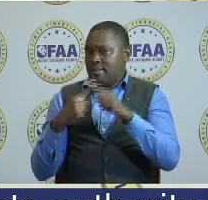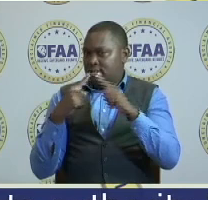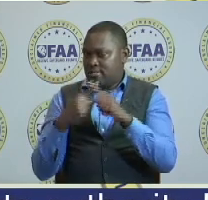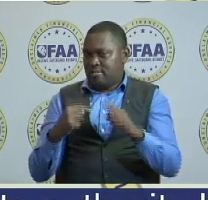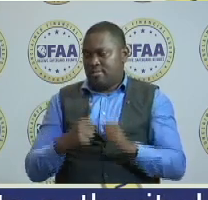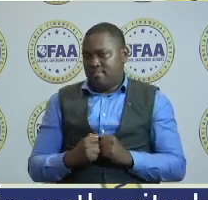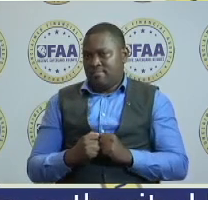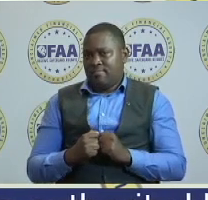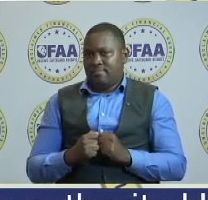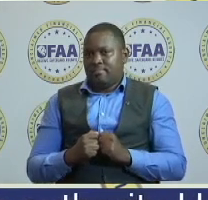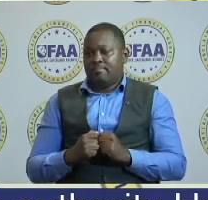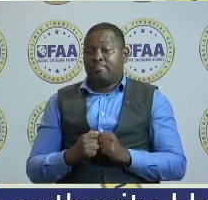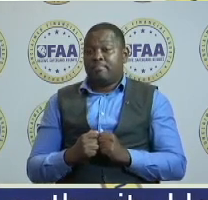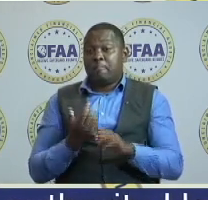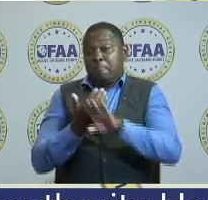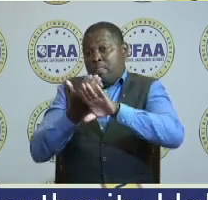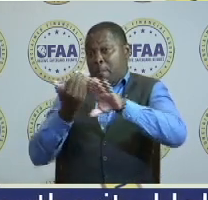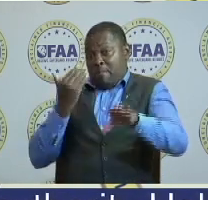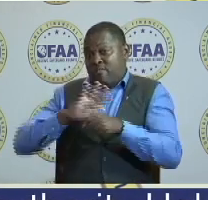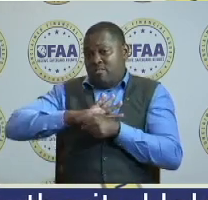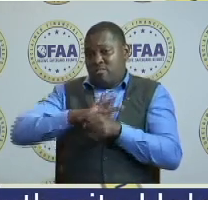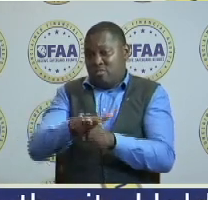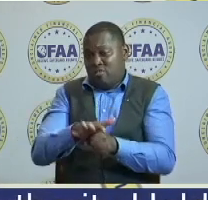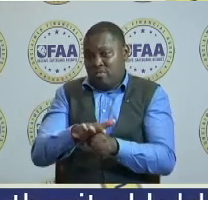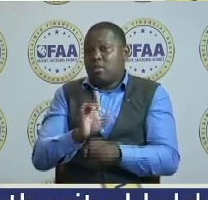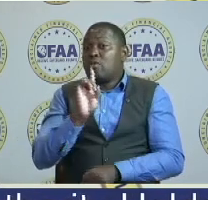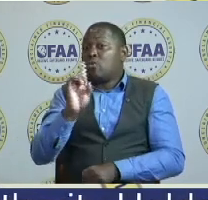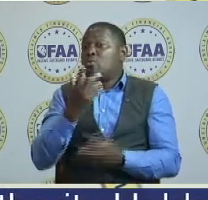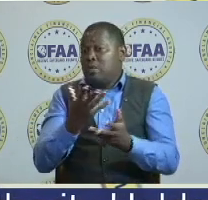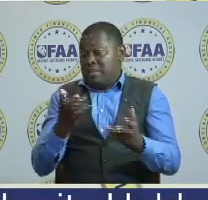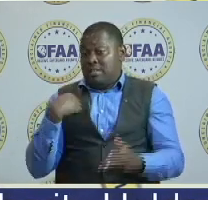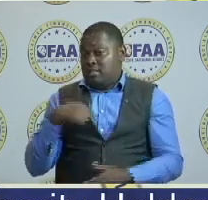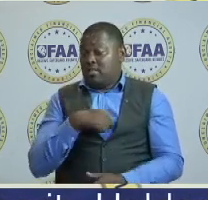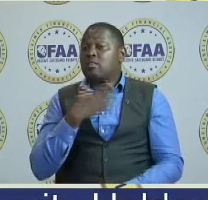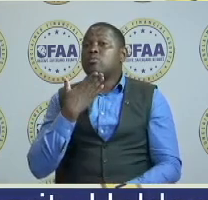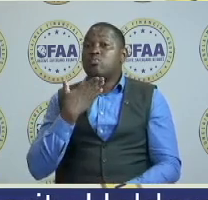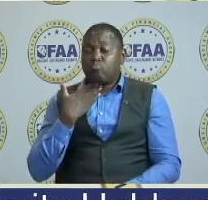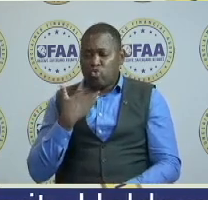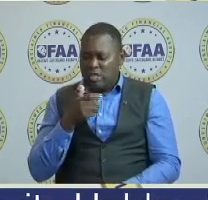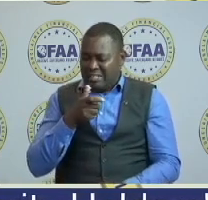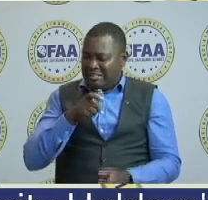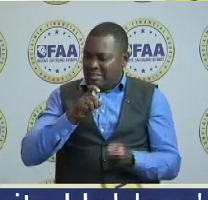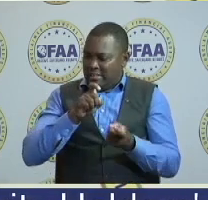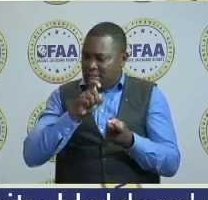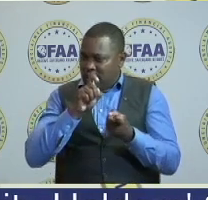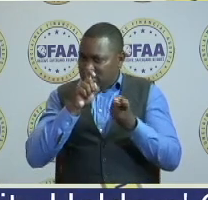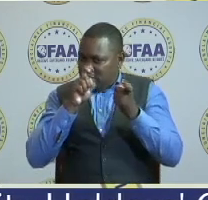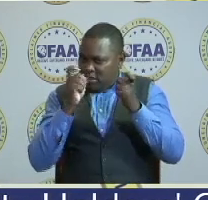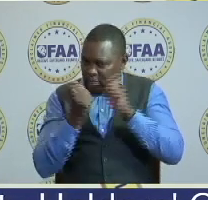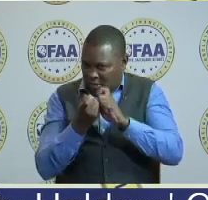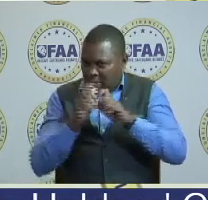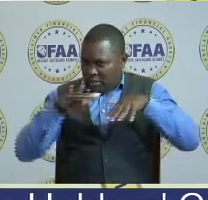And prior to COVID, one of the things that we wanted to tweak around the way we are going to